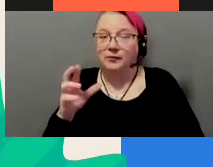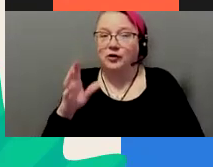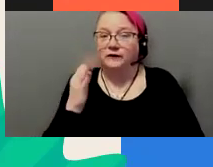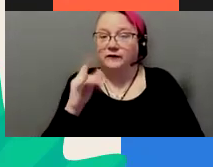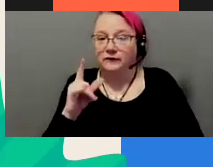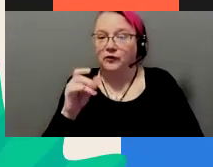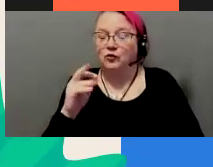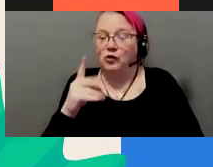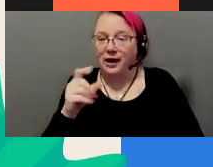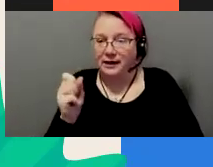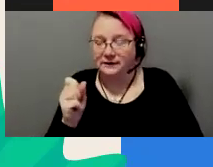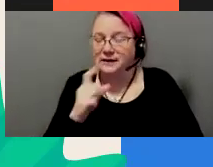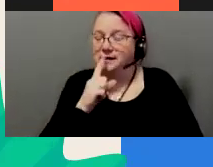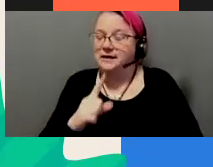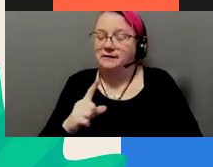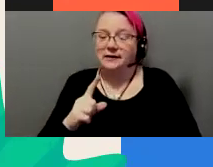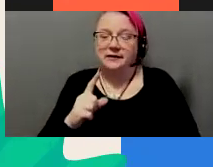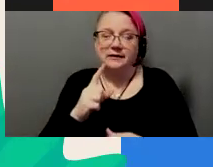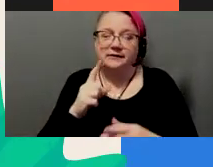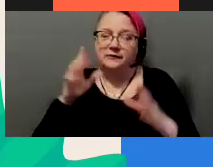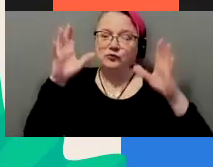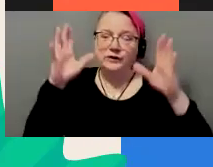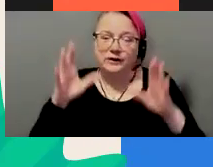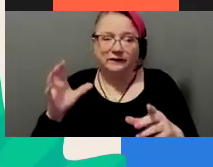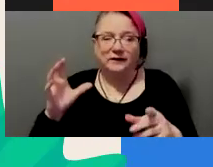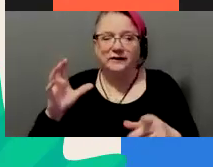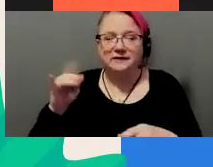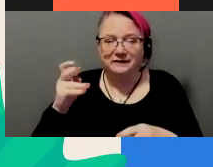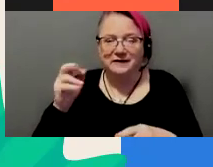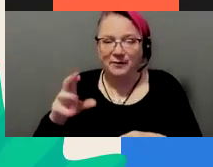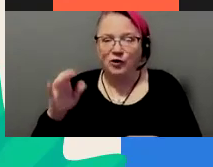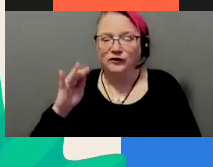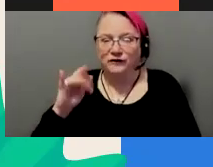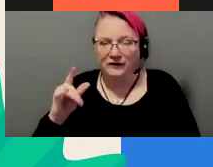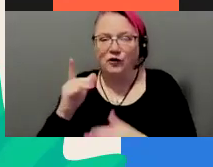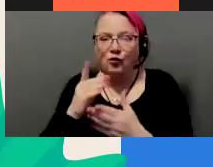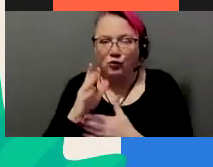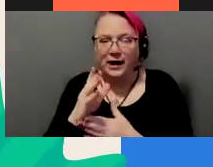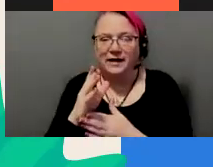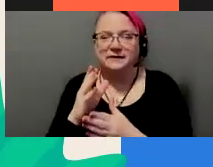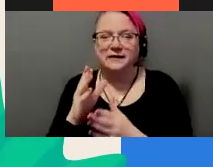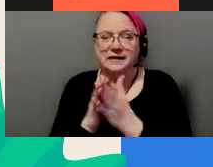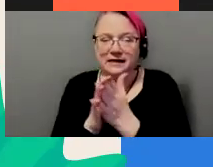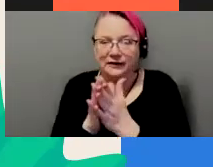Safety Center is an excellent place to start. It provides an overview of content removal options and how to pursue